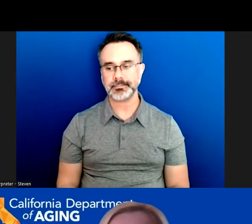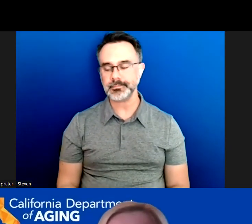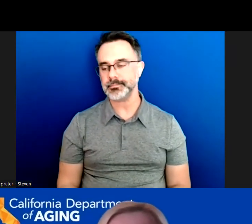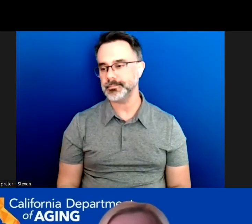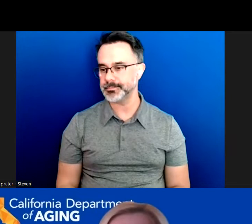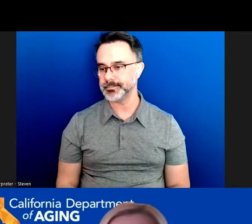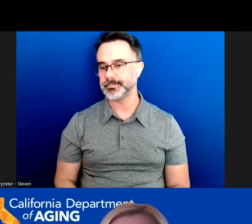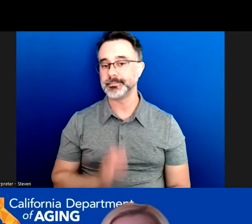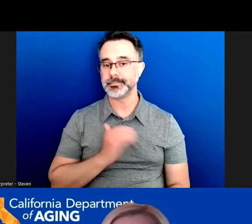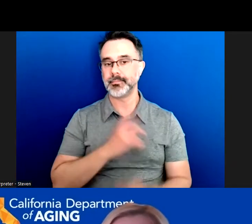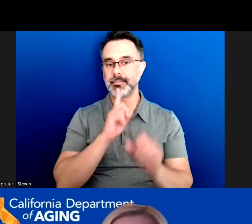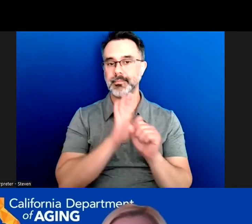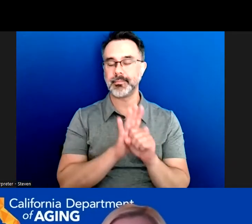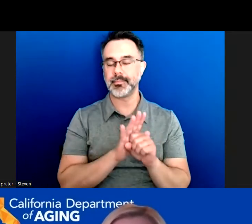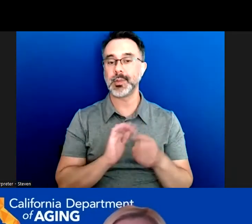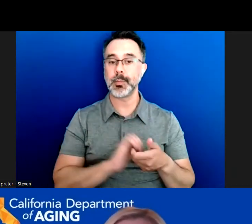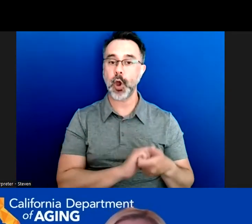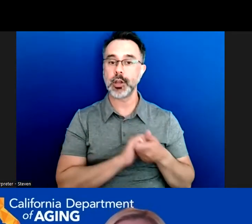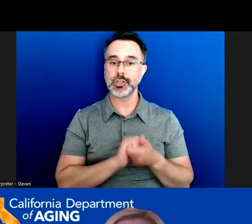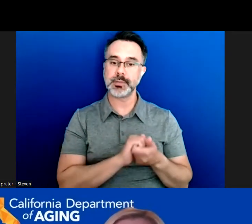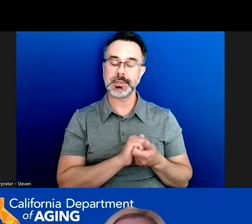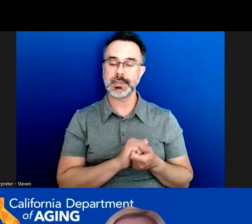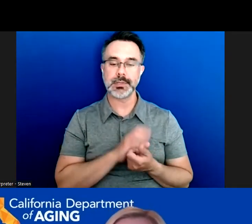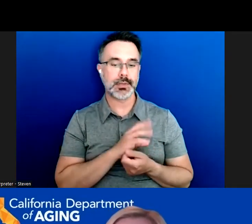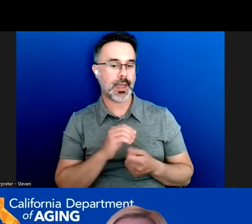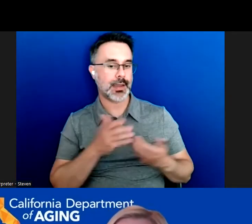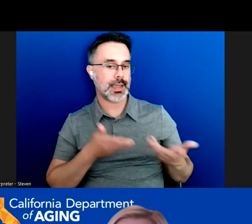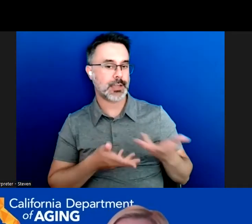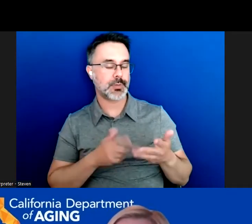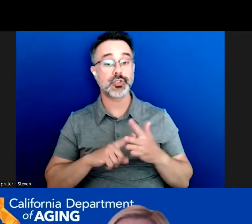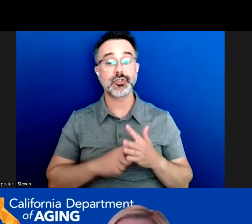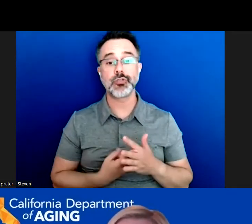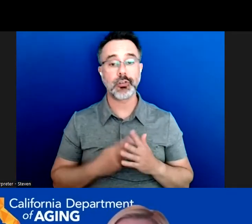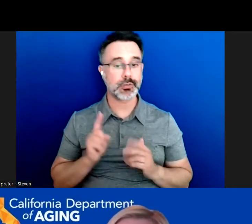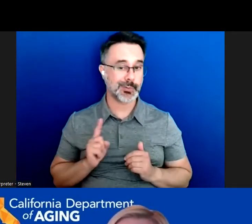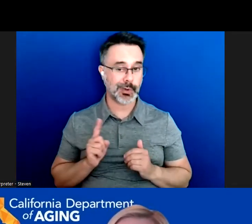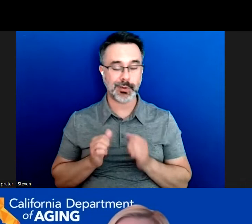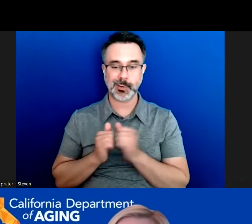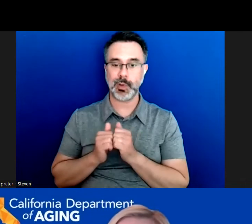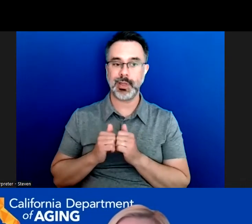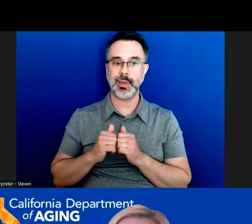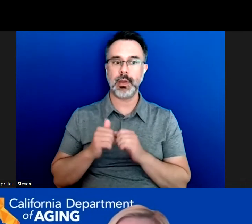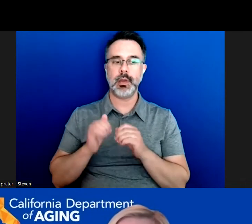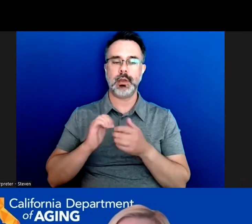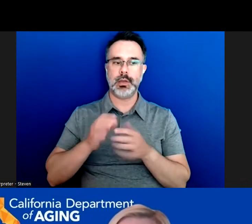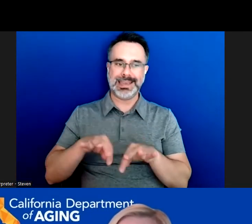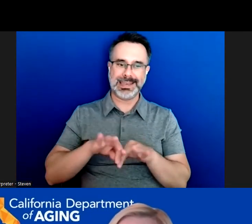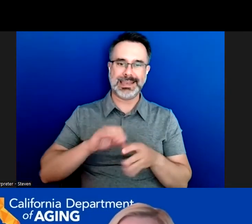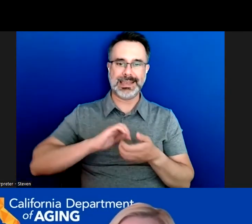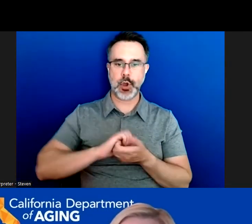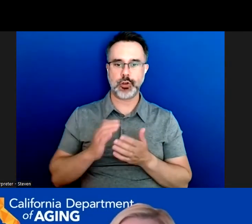So our commitment to partnership and engagement starts with some of the key partners who have been with us on